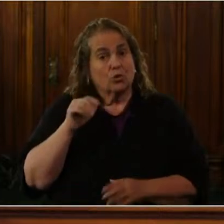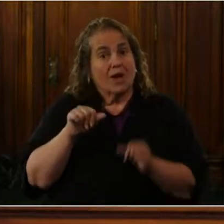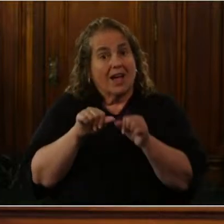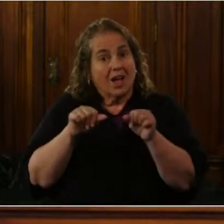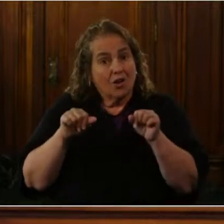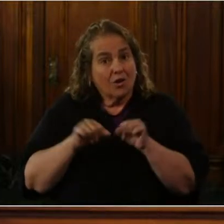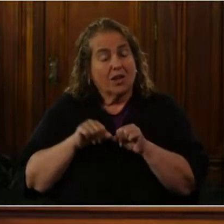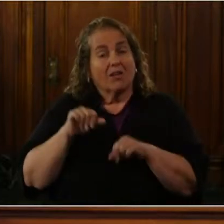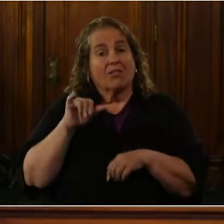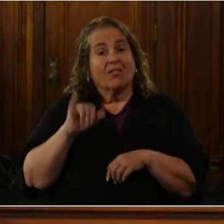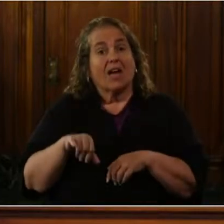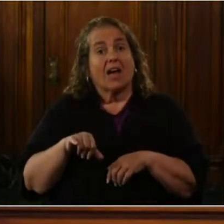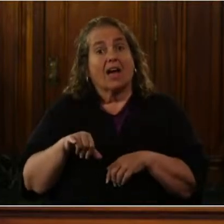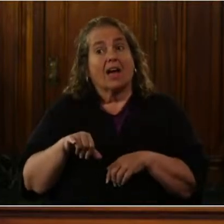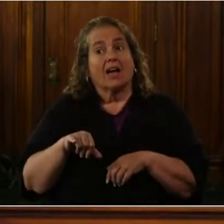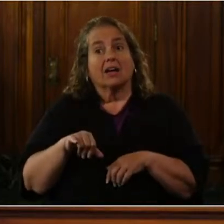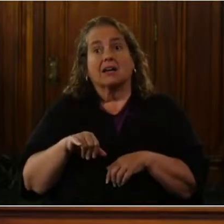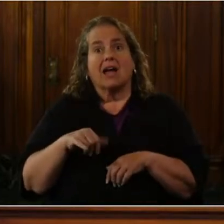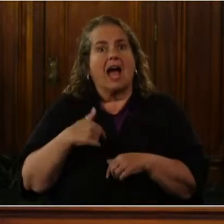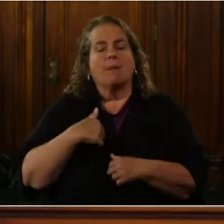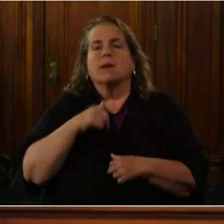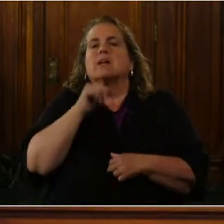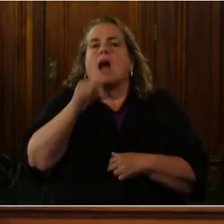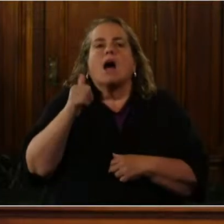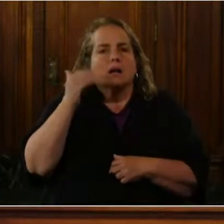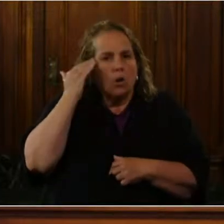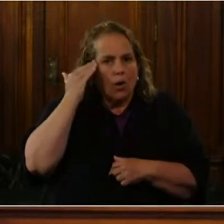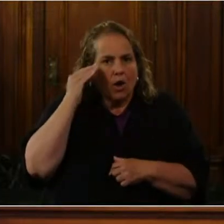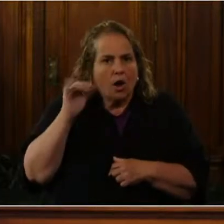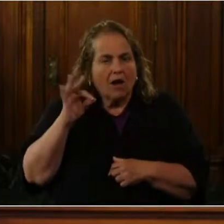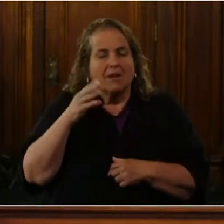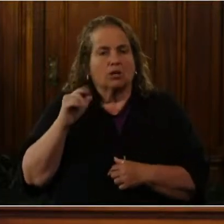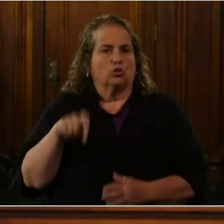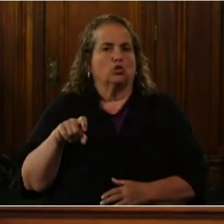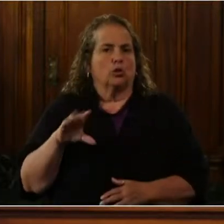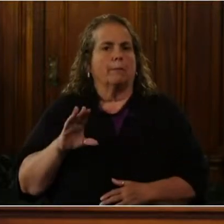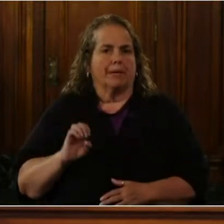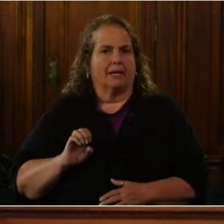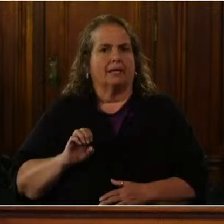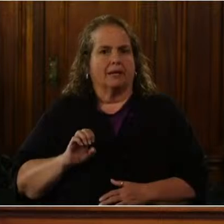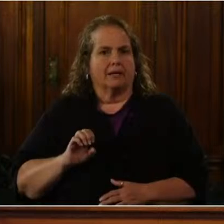areas that I am not aware of and should be.